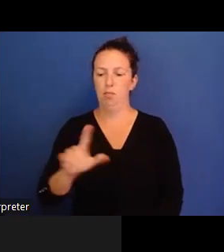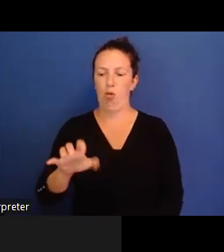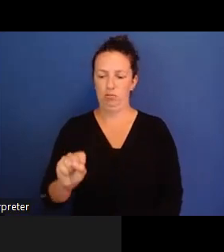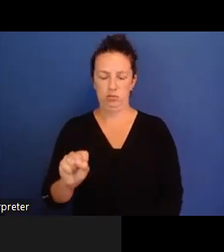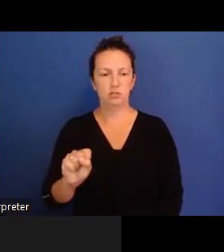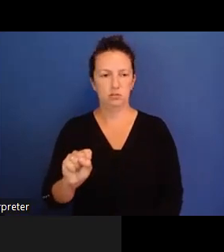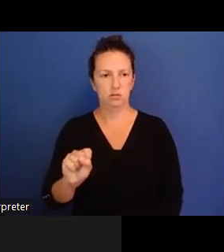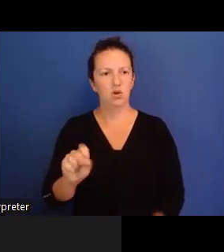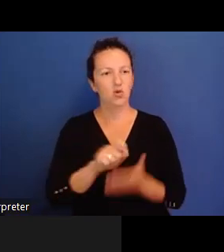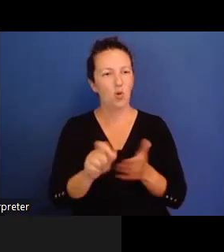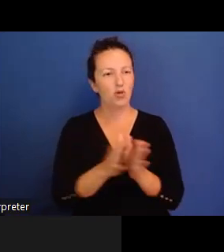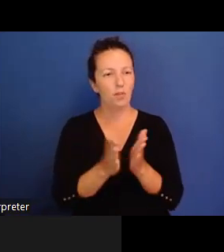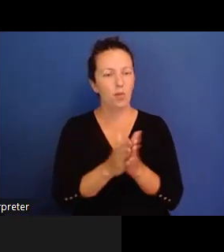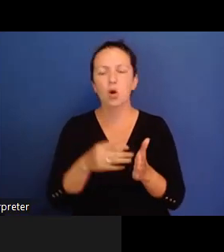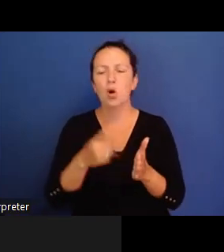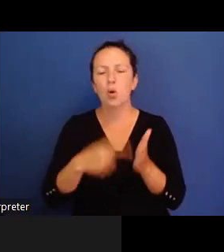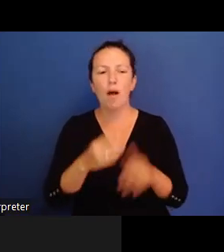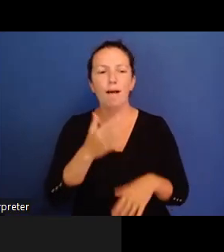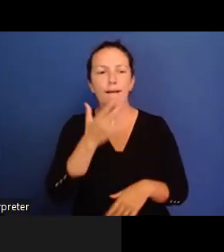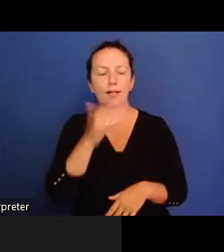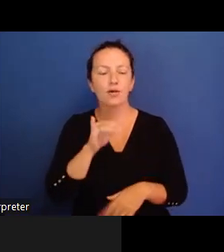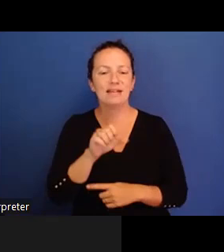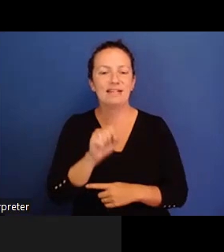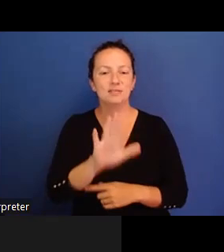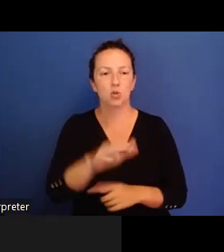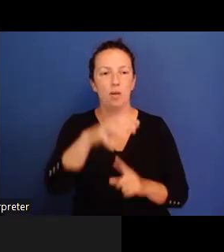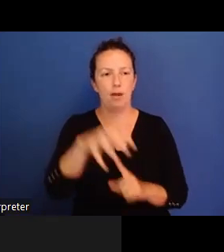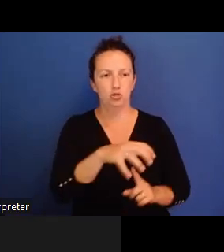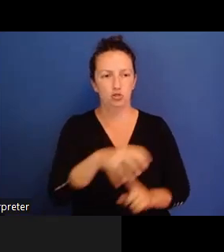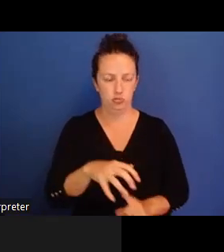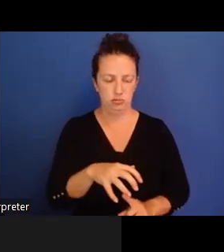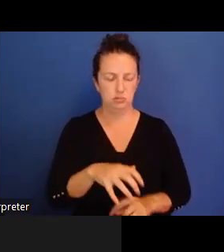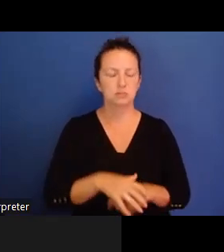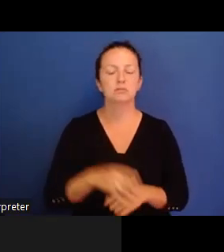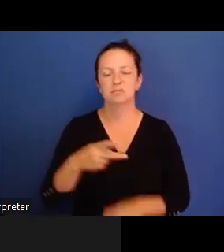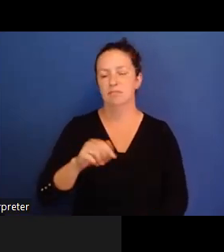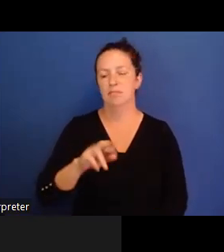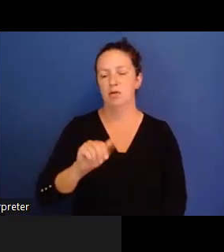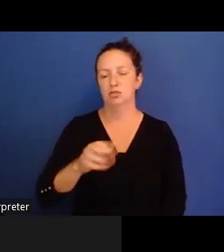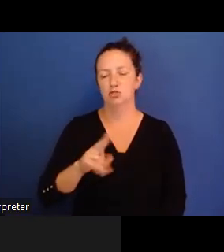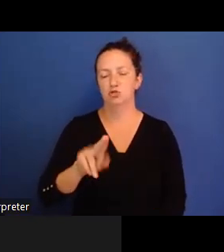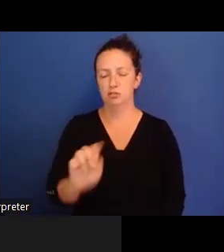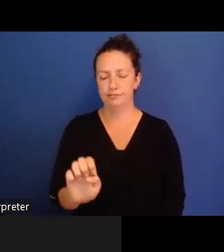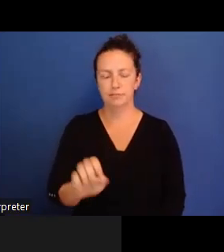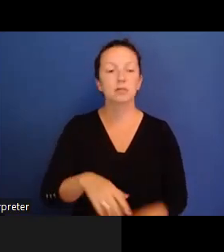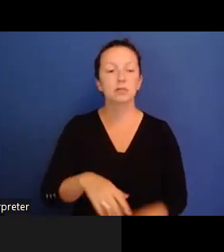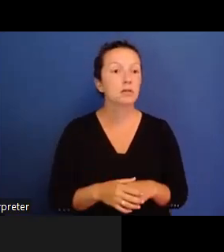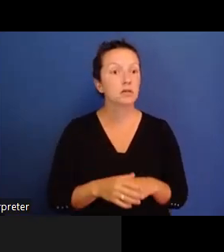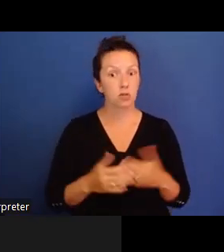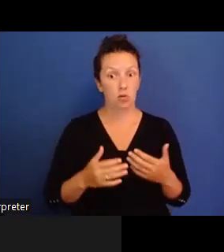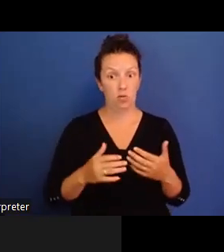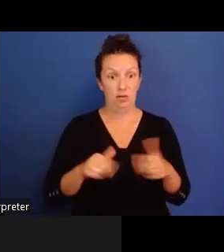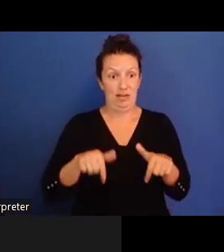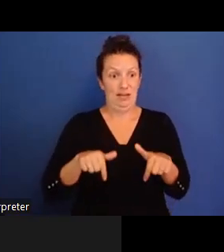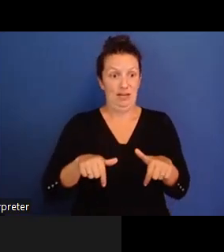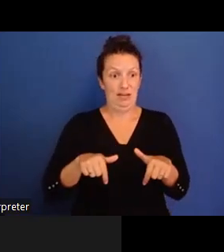Your Parachute book. So the way you start to be able to identify your skills here